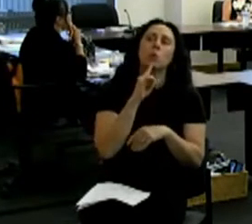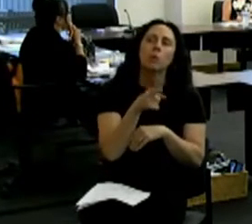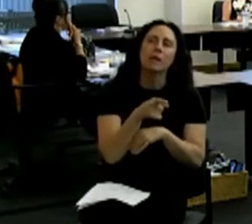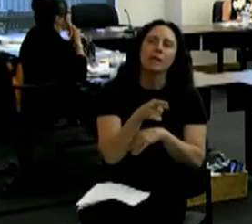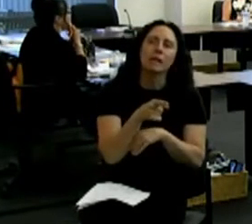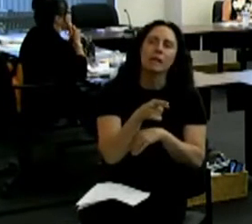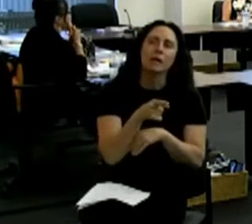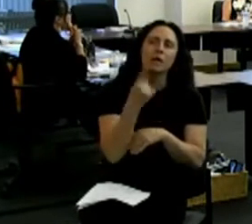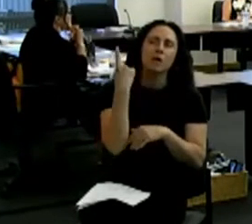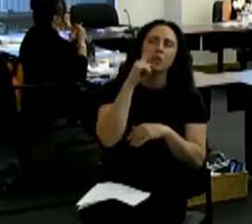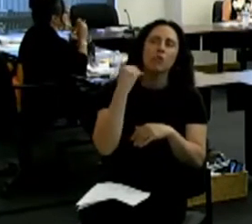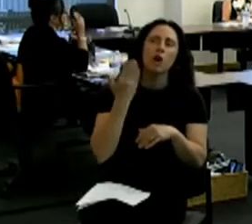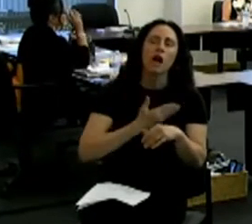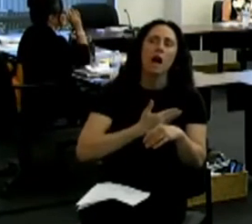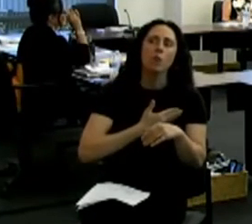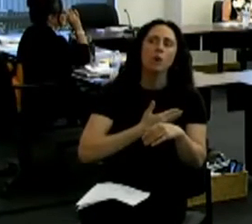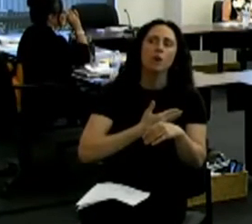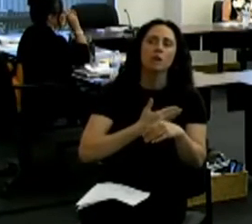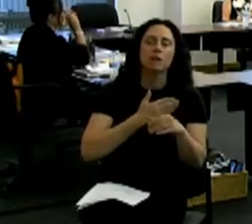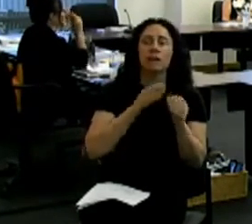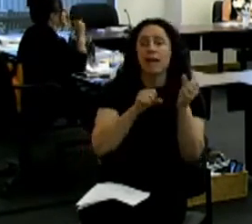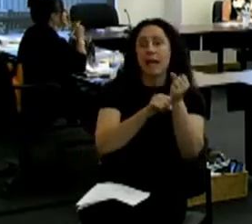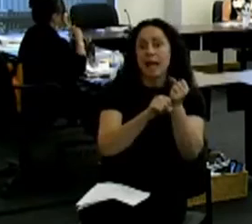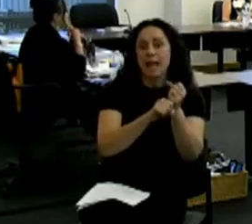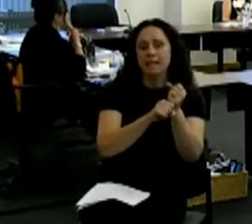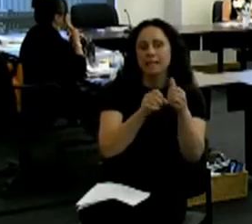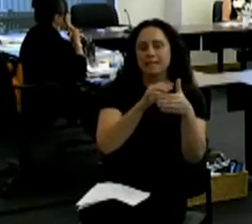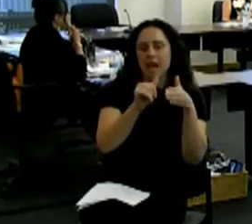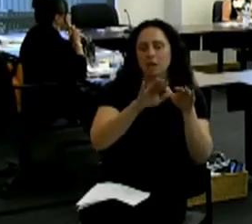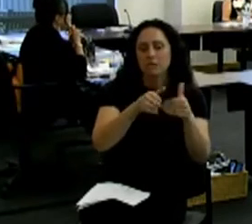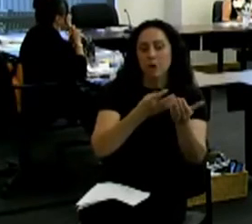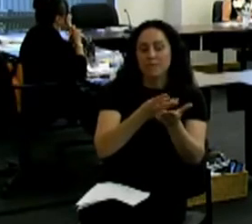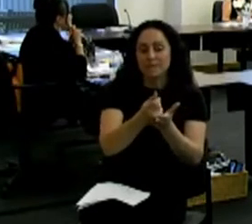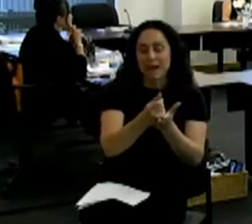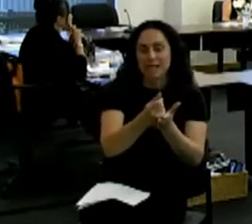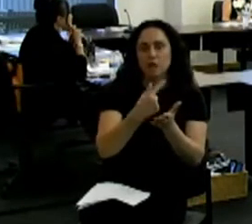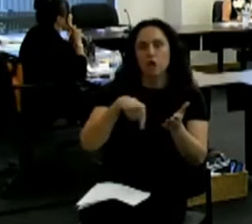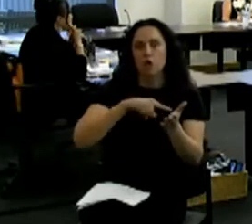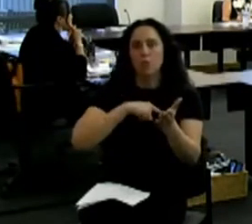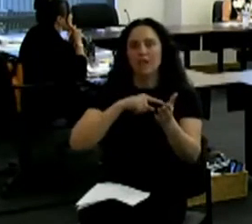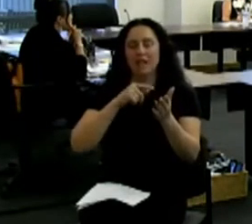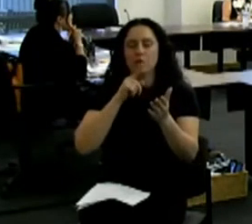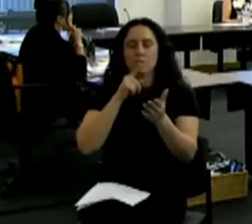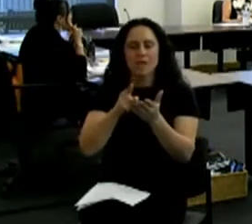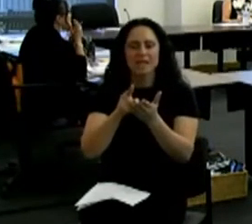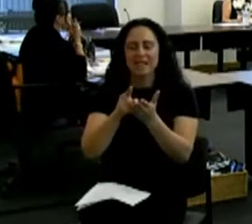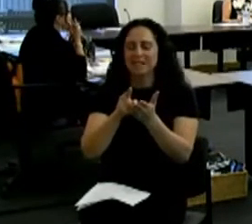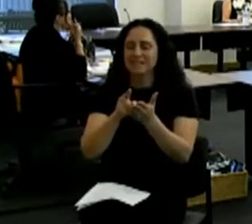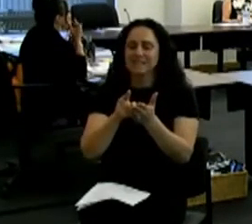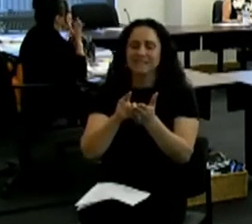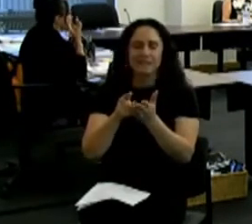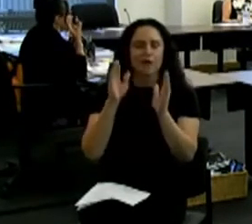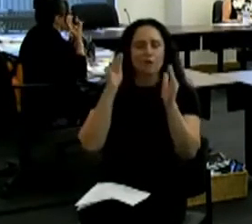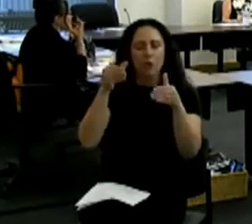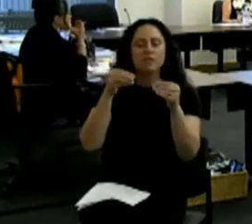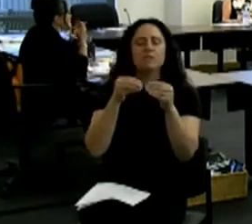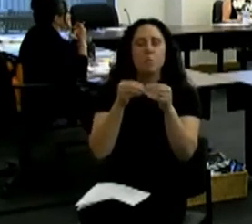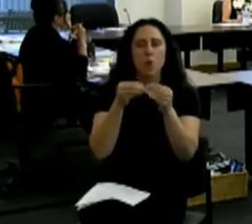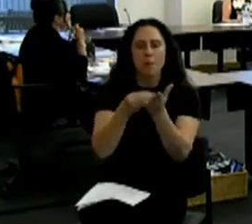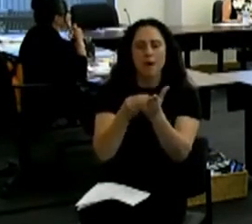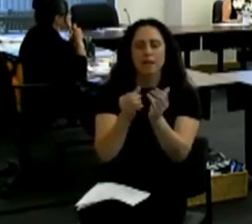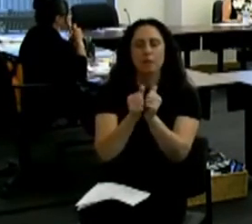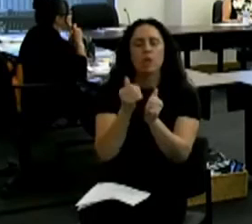really for our ad dollars and how we spend our ad dollars, we do invest more in awareness